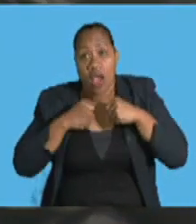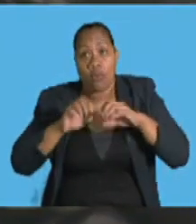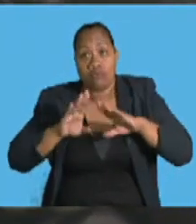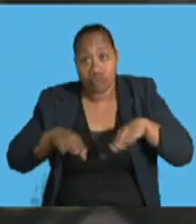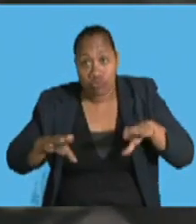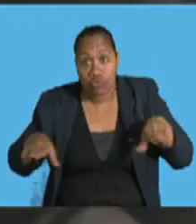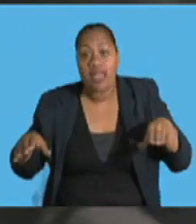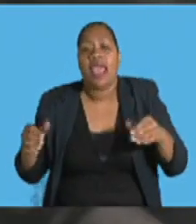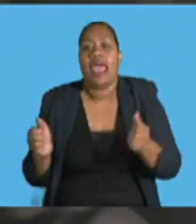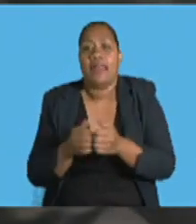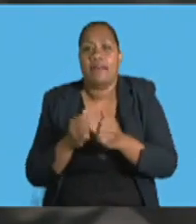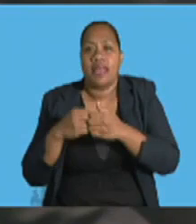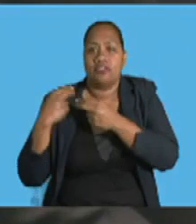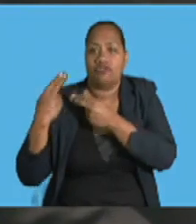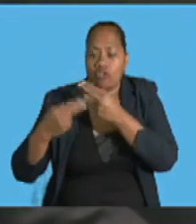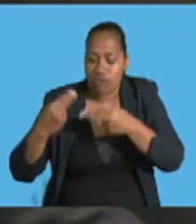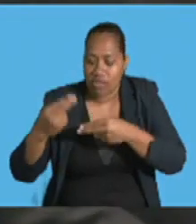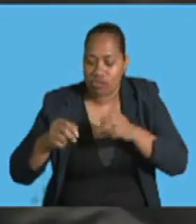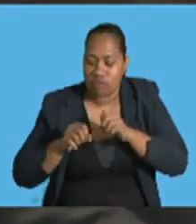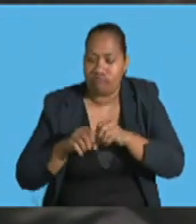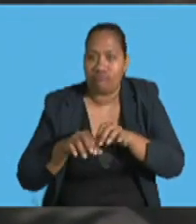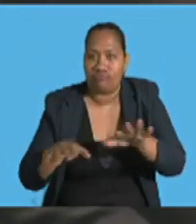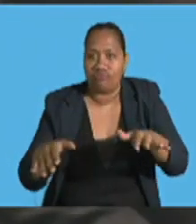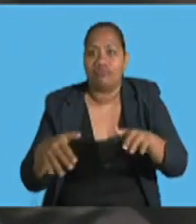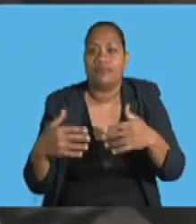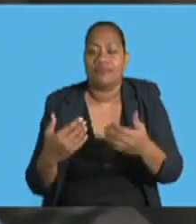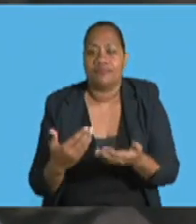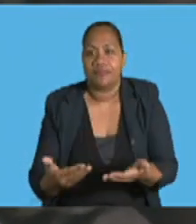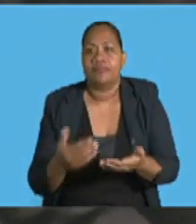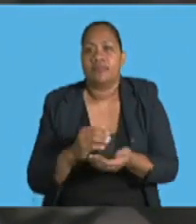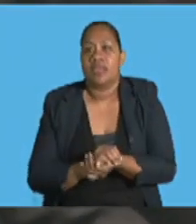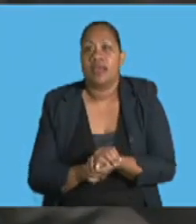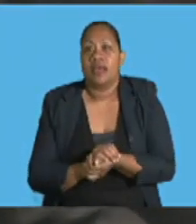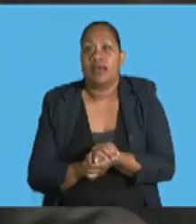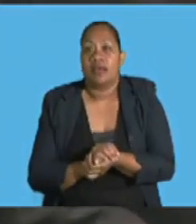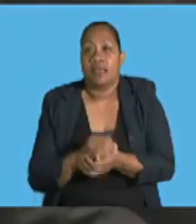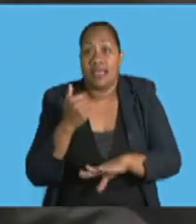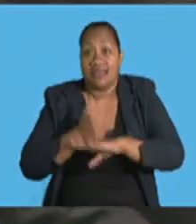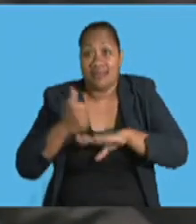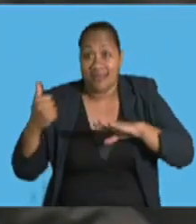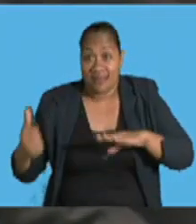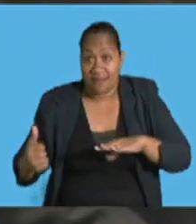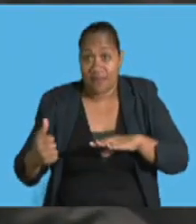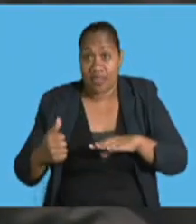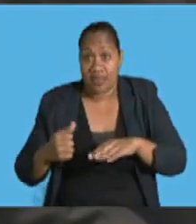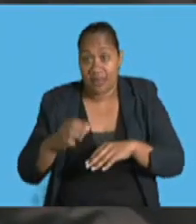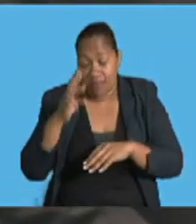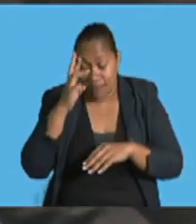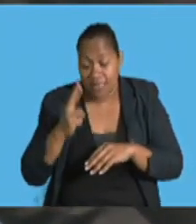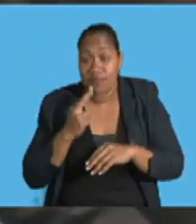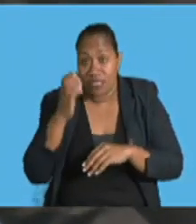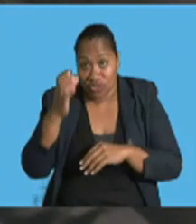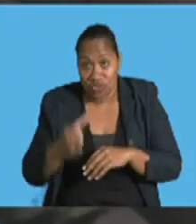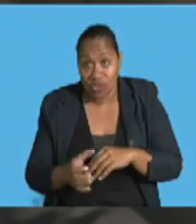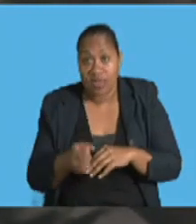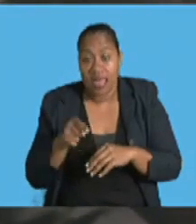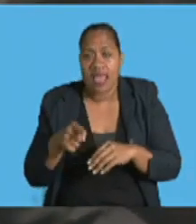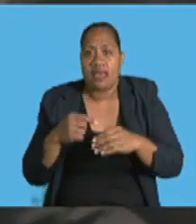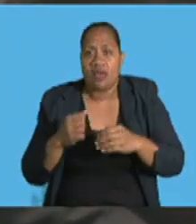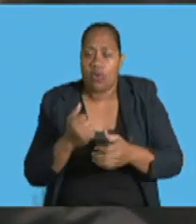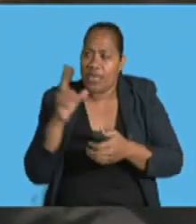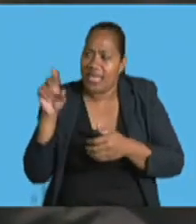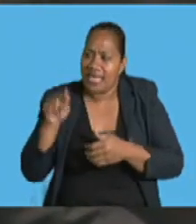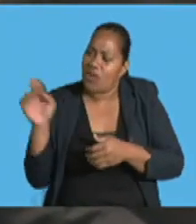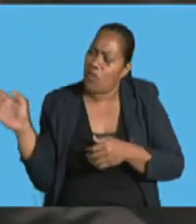many generations to come. Government, Mr. Speaker, sir, is backing the war on drugs, and we need everyone's